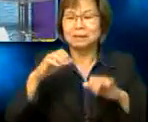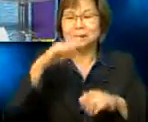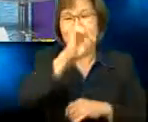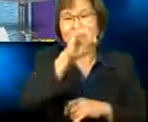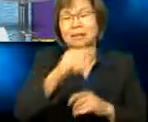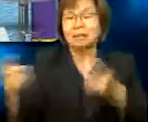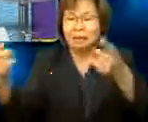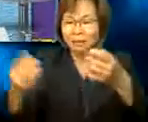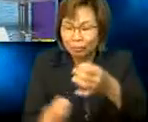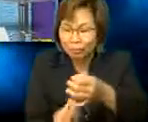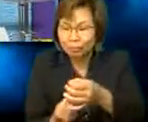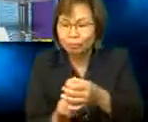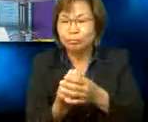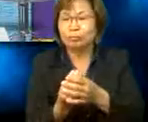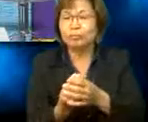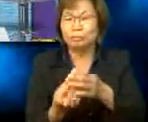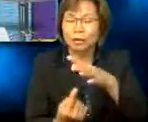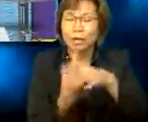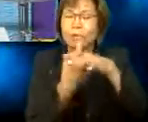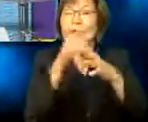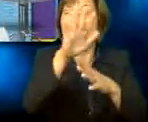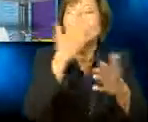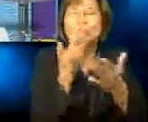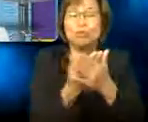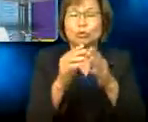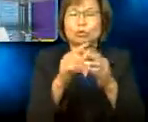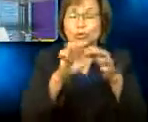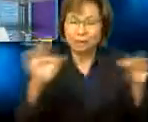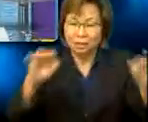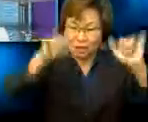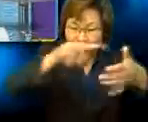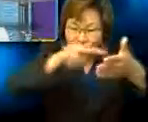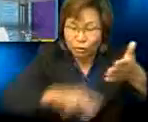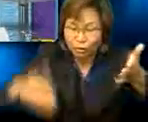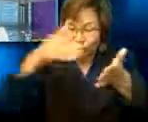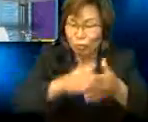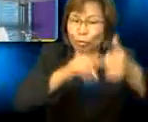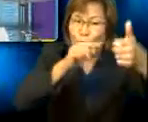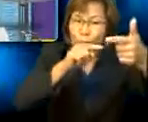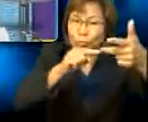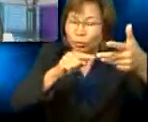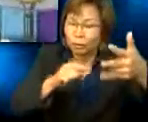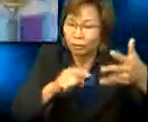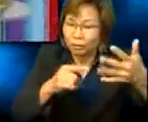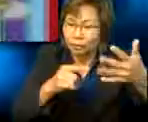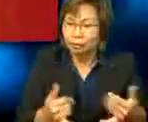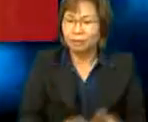Siti. You have come up with 5 good sentences. Can you read them again one by